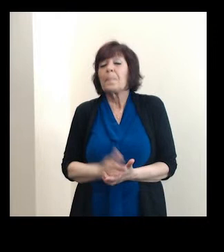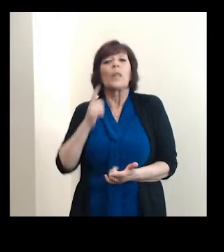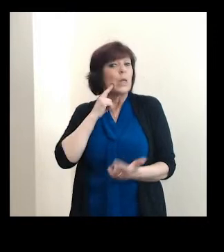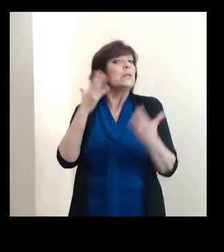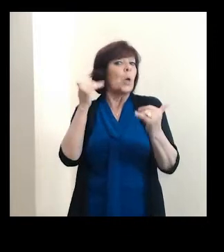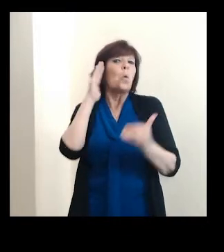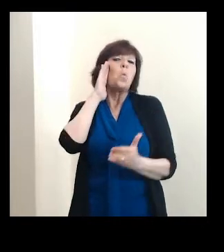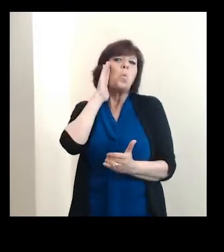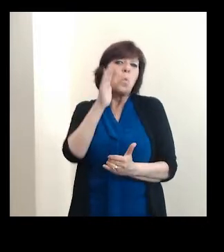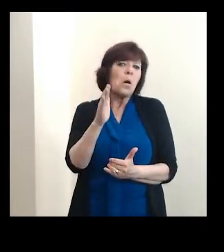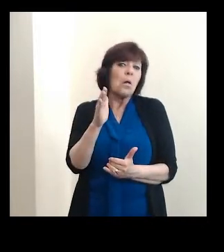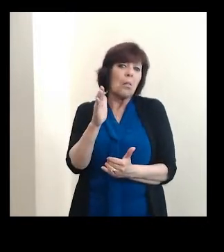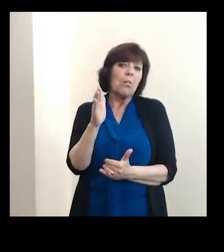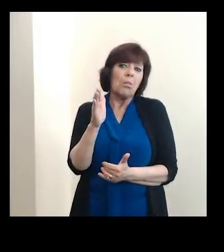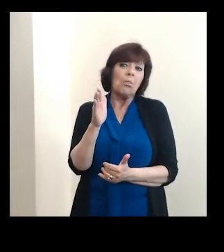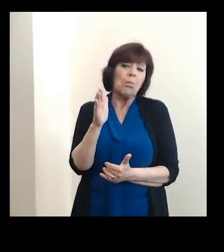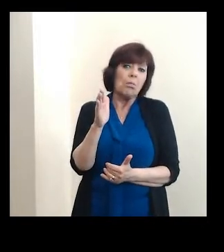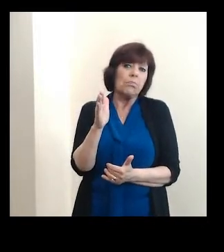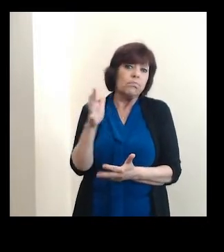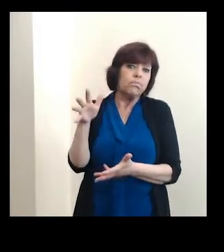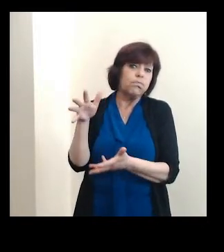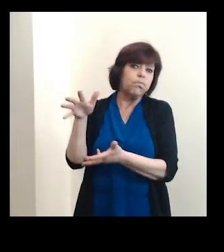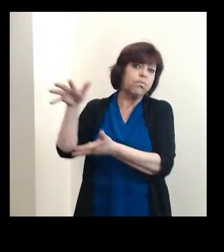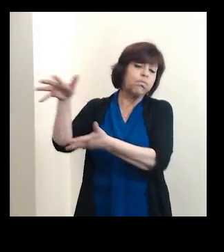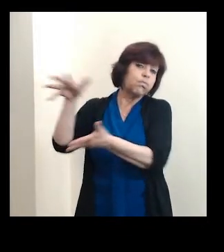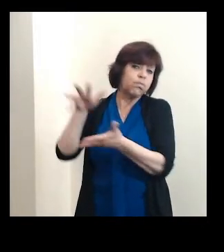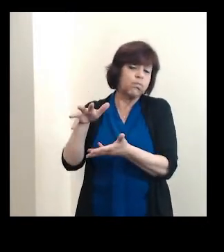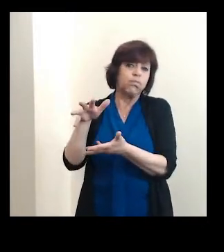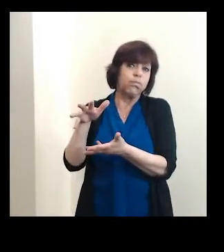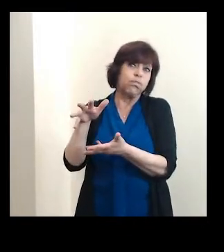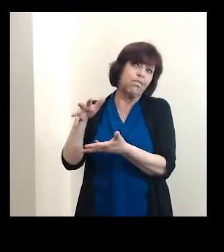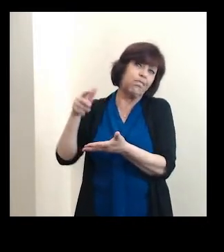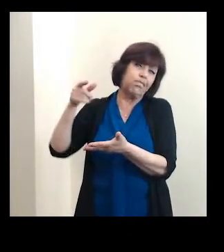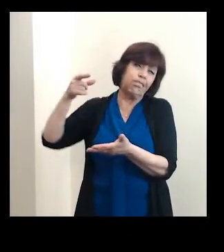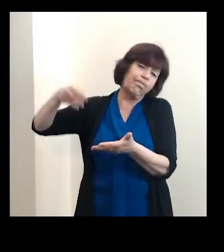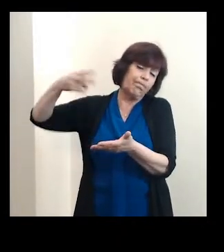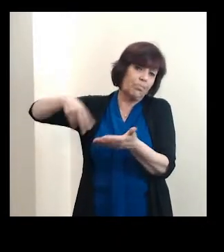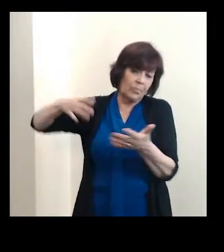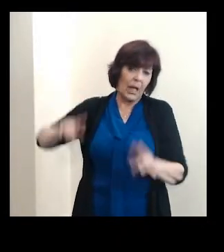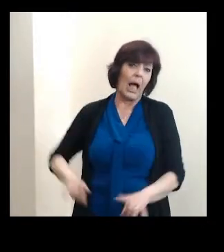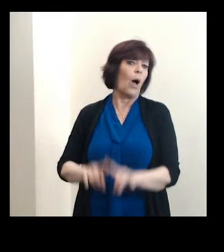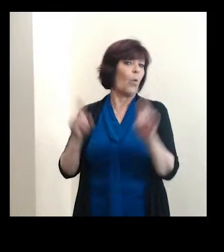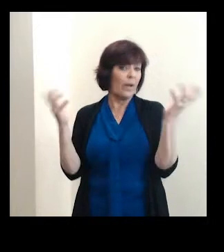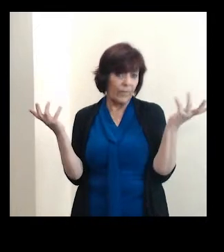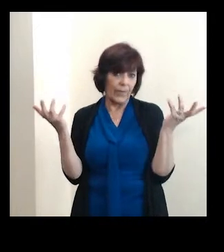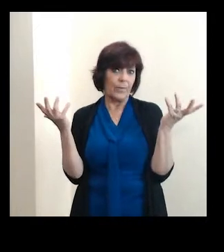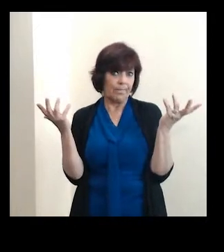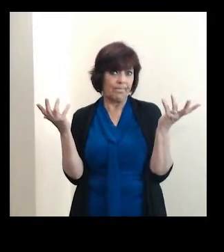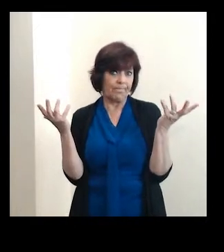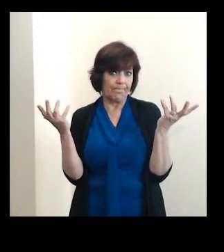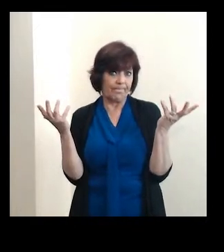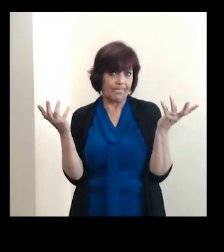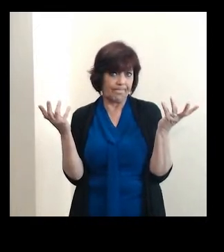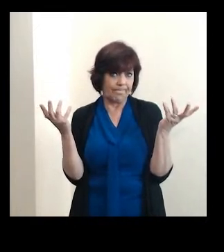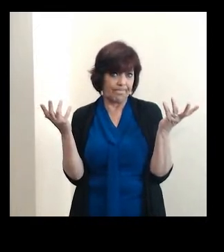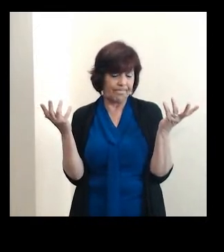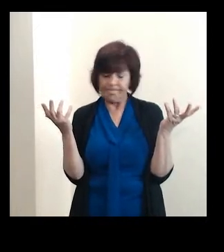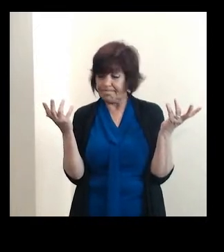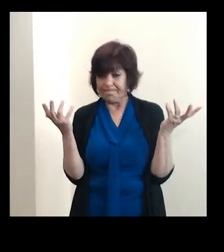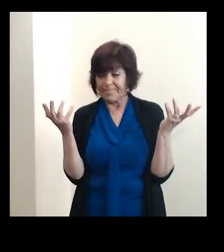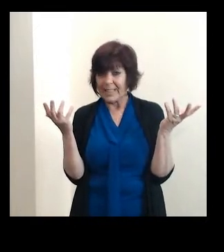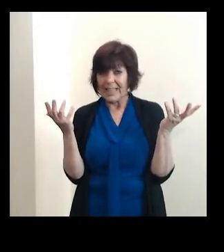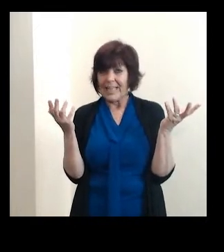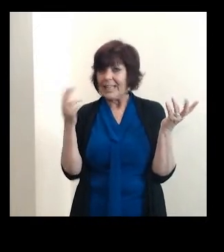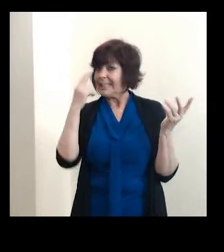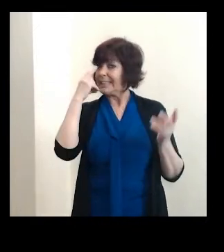to receive at least 8,000 and possibly more in the next week or so. However, we're probably not going to get any